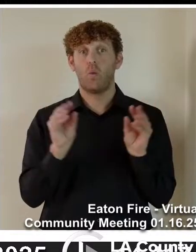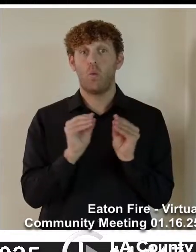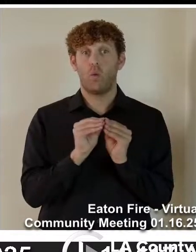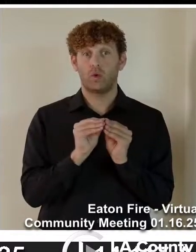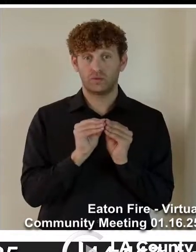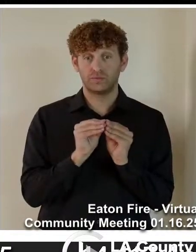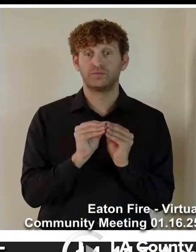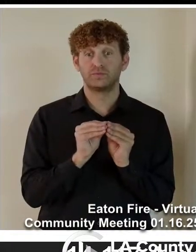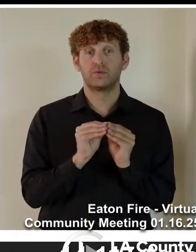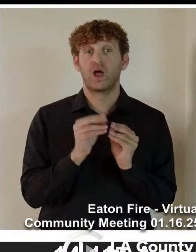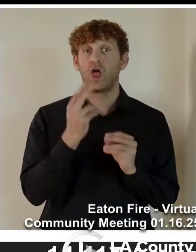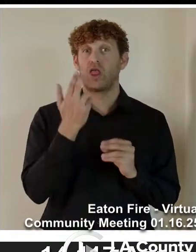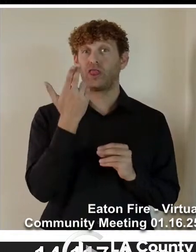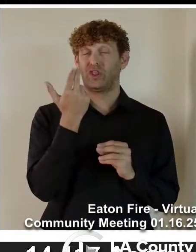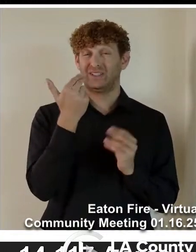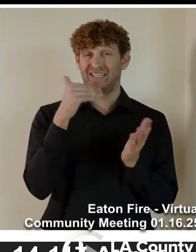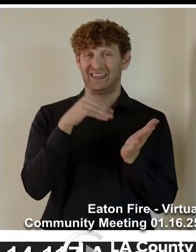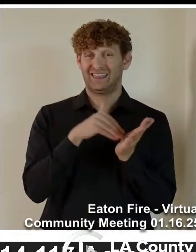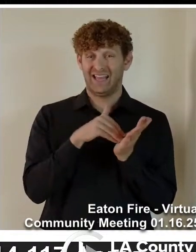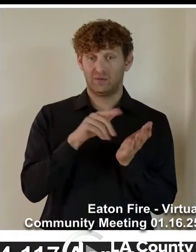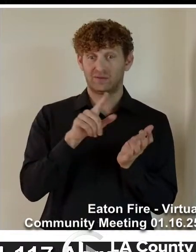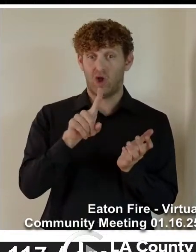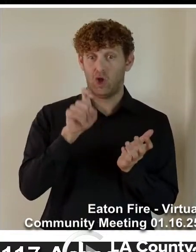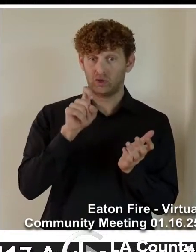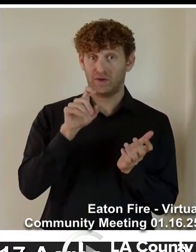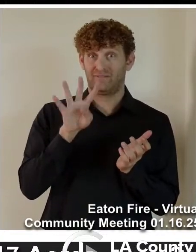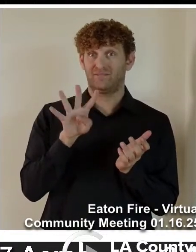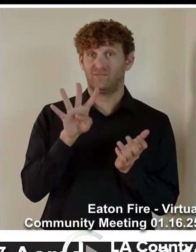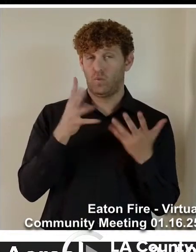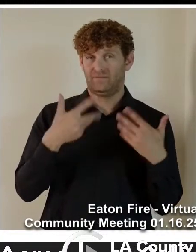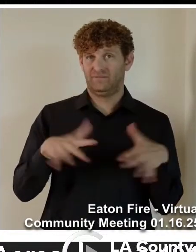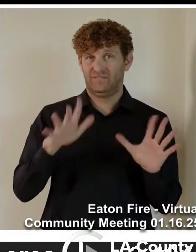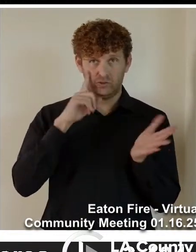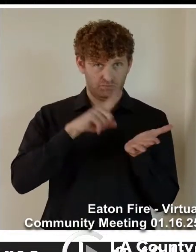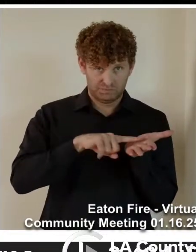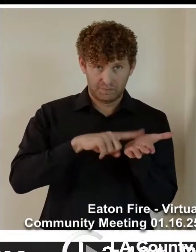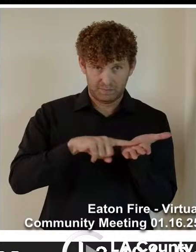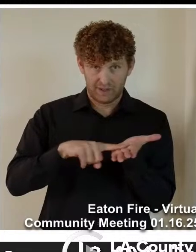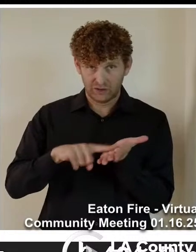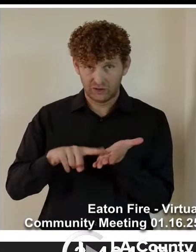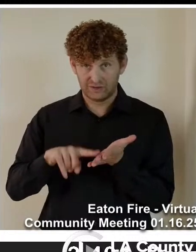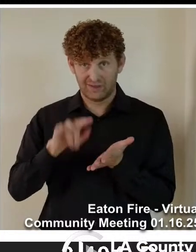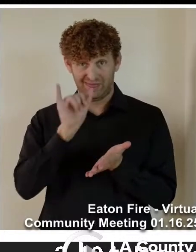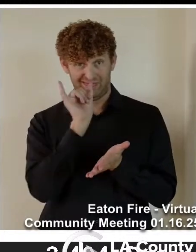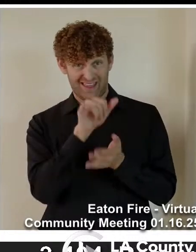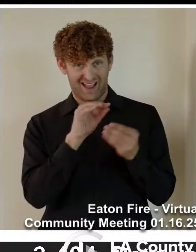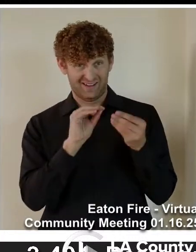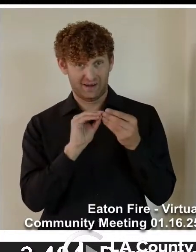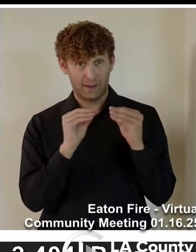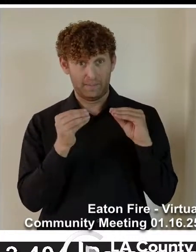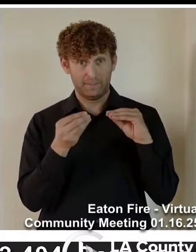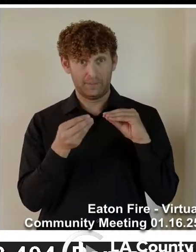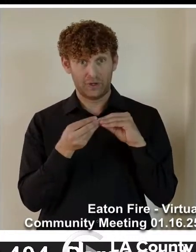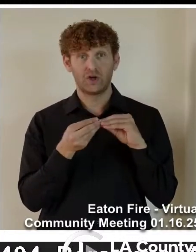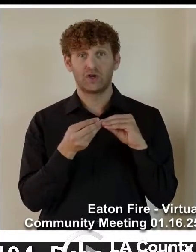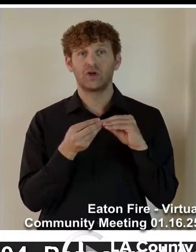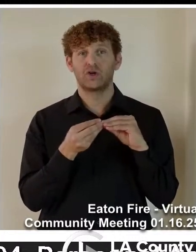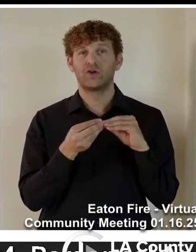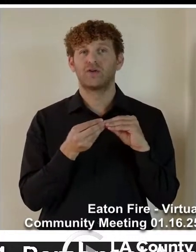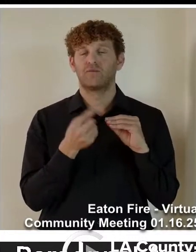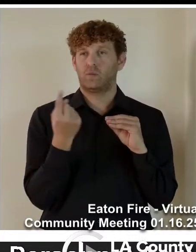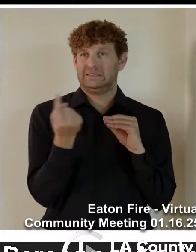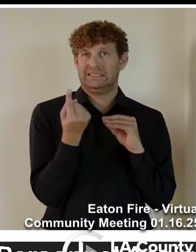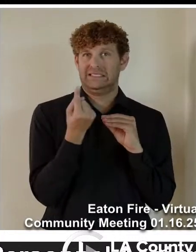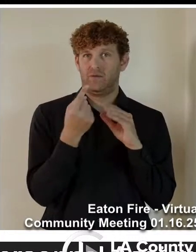13,104 inspections completed. When we break those numbers down, for single-family residential structures,